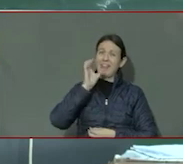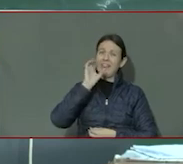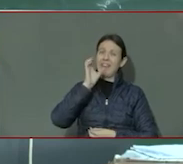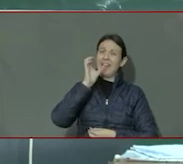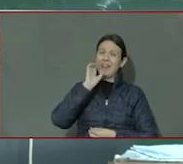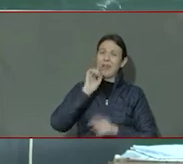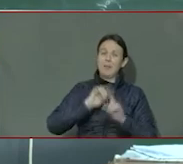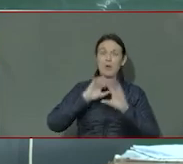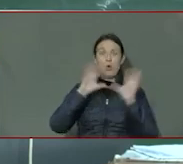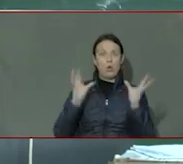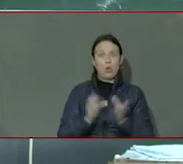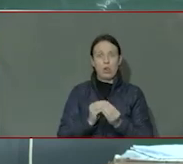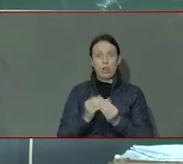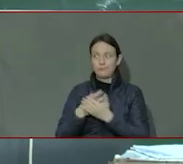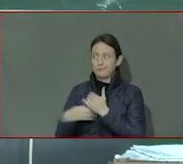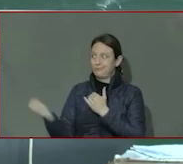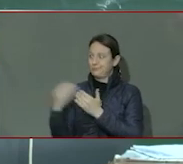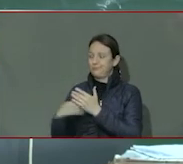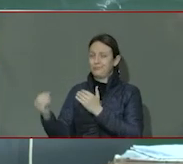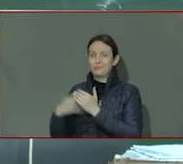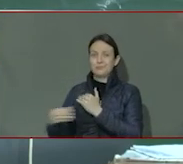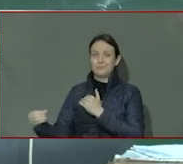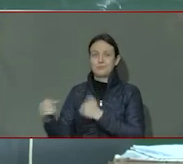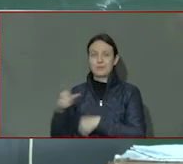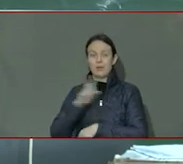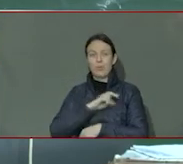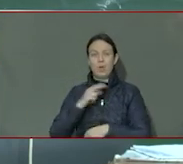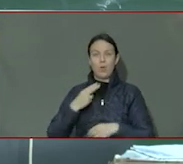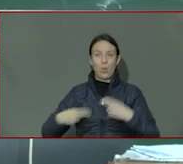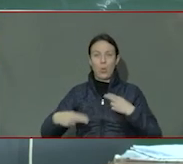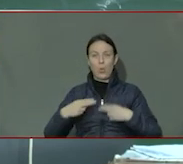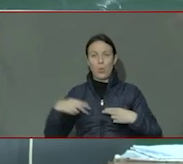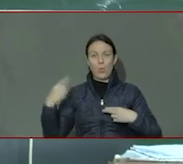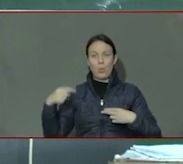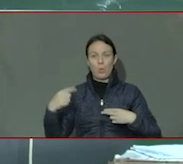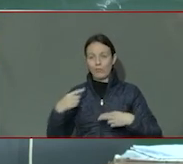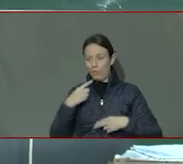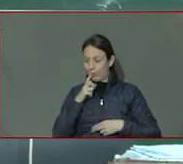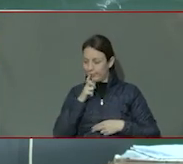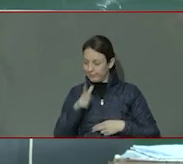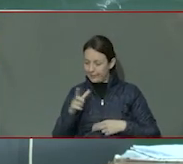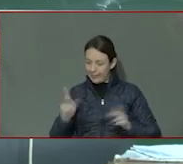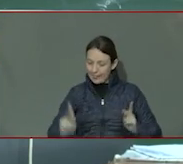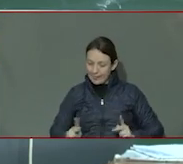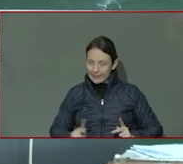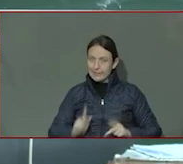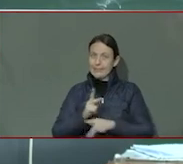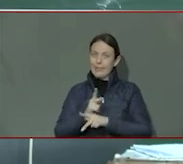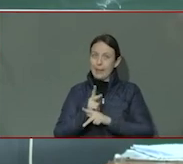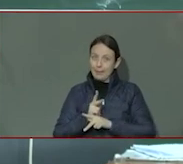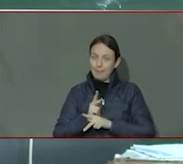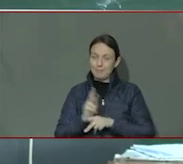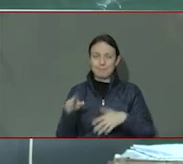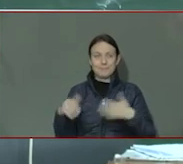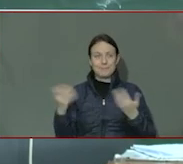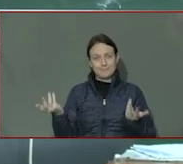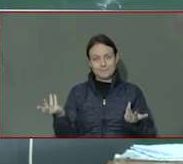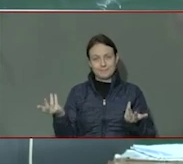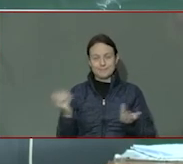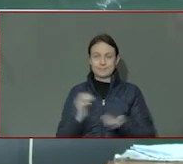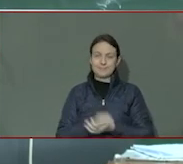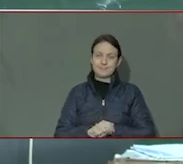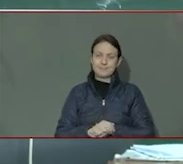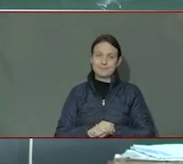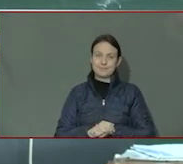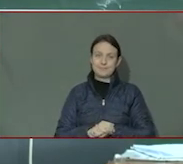going out because the messenger is not there to tell the kidneys, keep the water. because I've got brain damage. Now